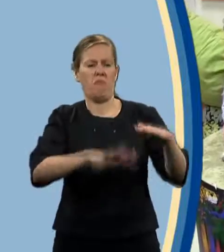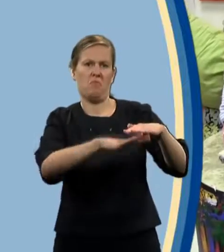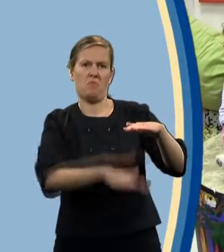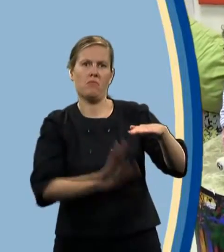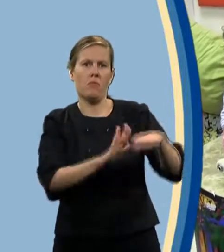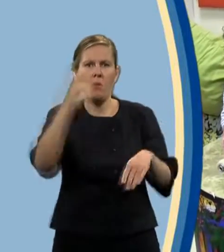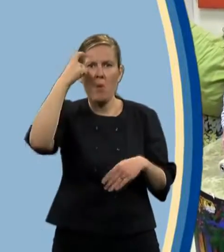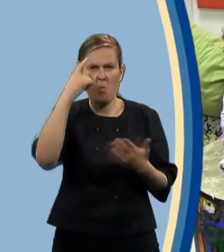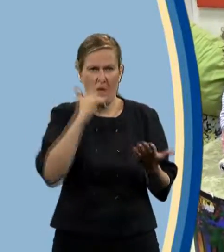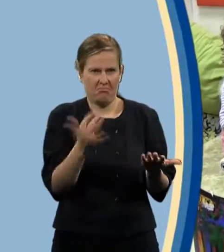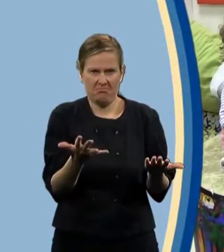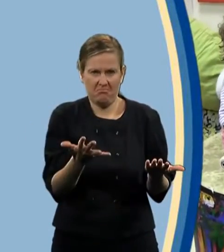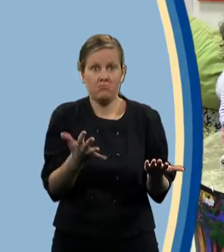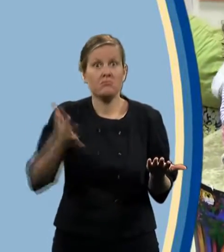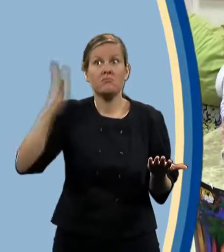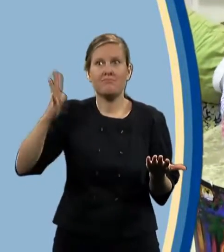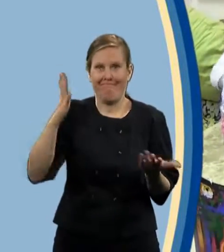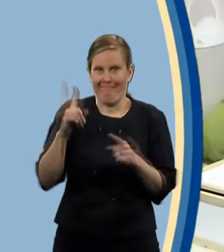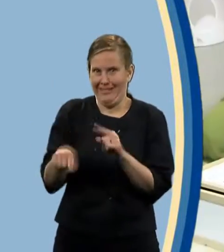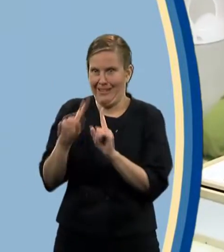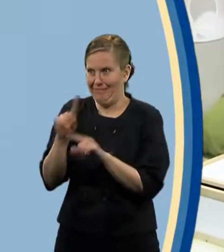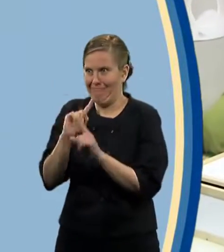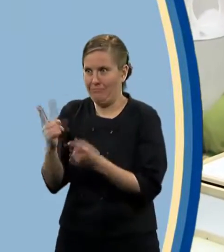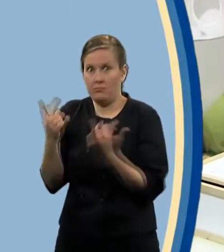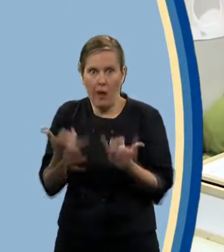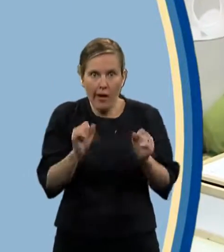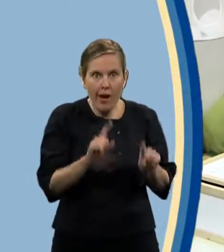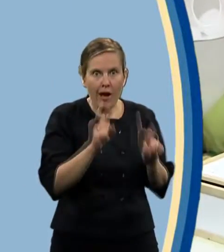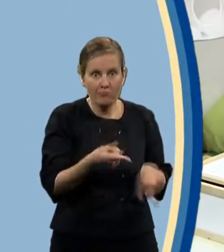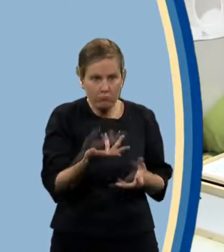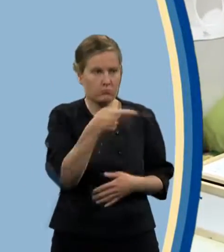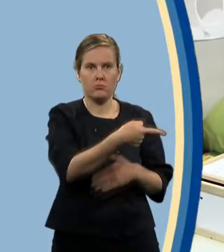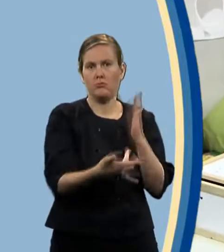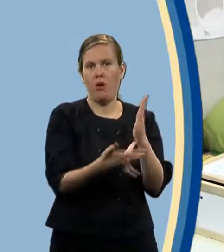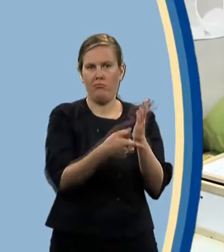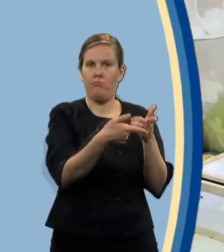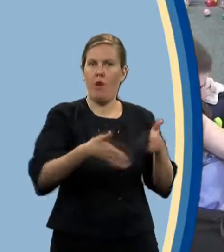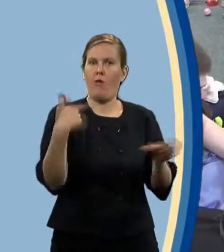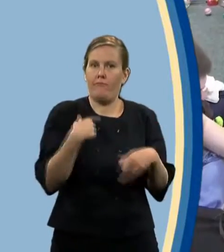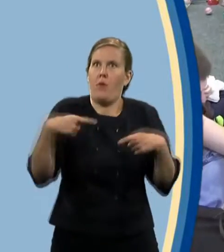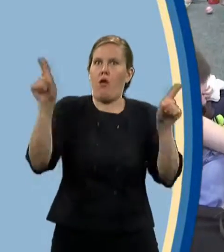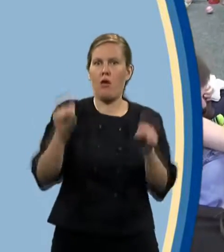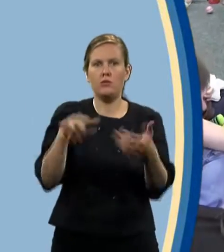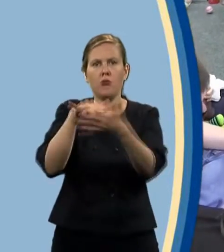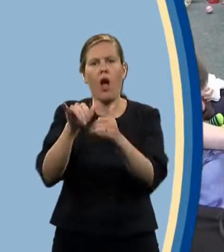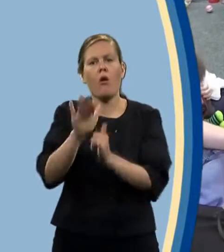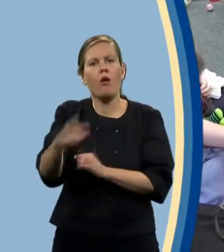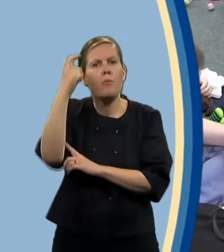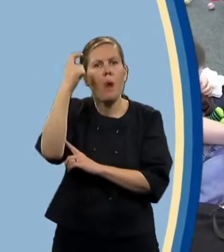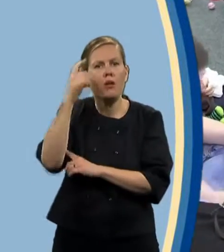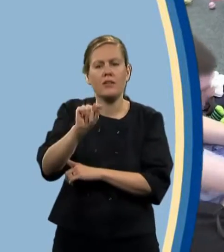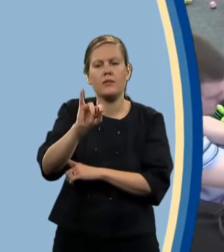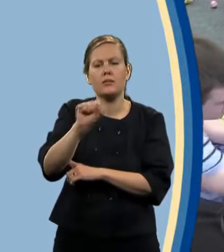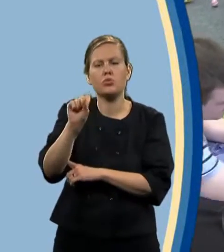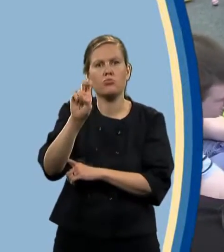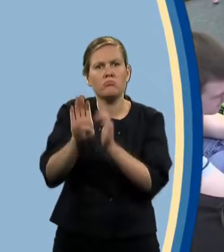that we could never answer before because we weren't able to see into a child's brain under 5 years old before. So this allows us, for the